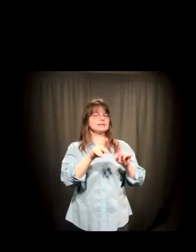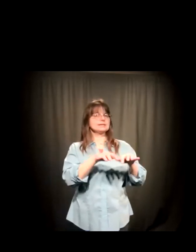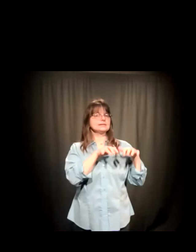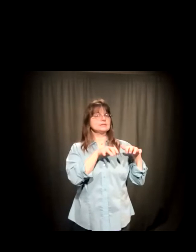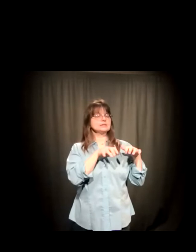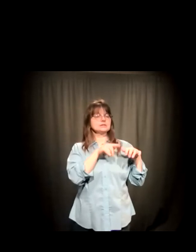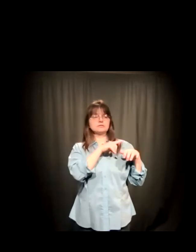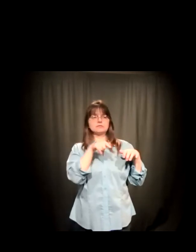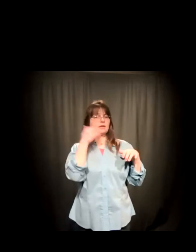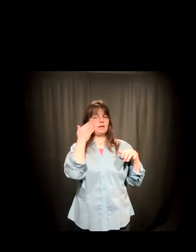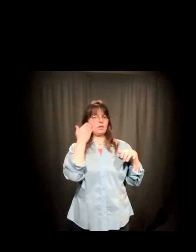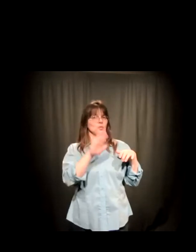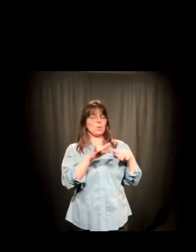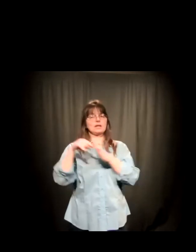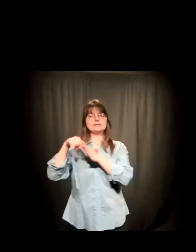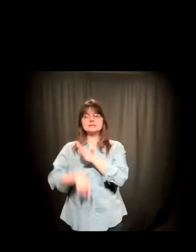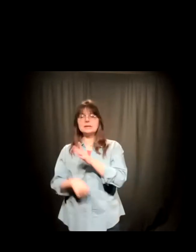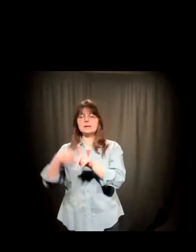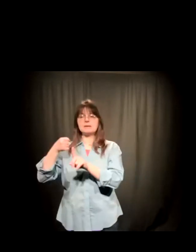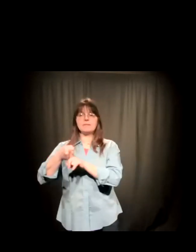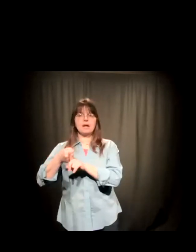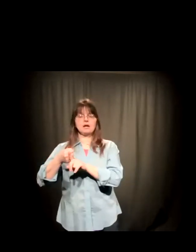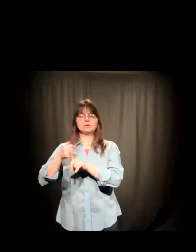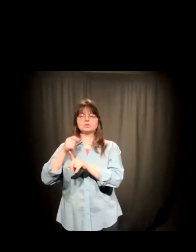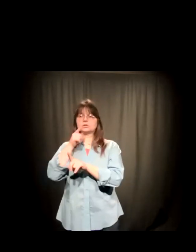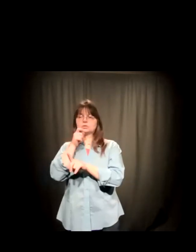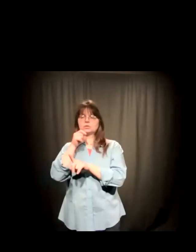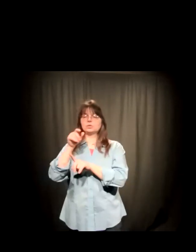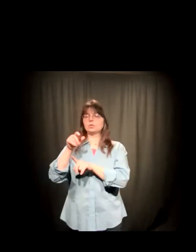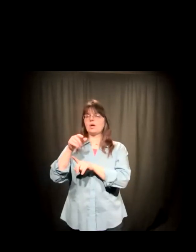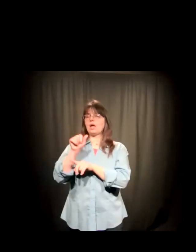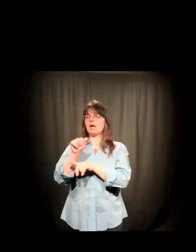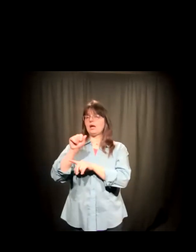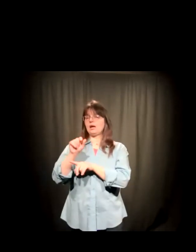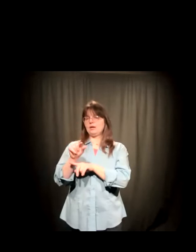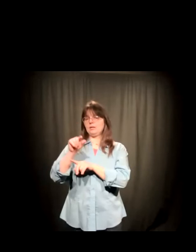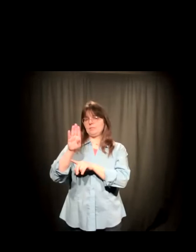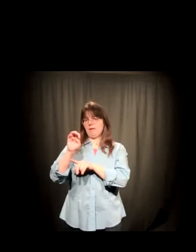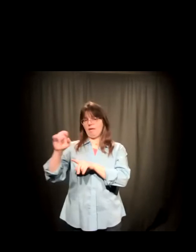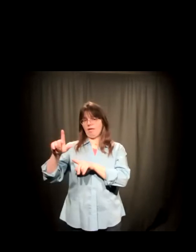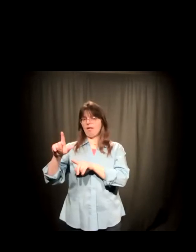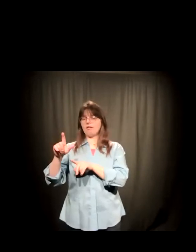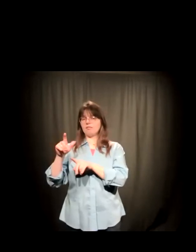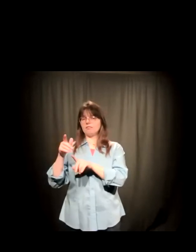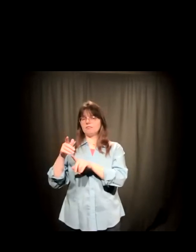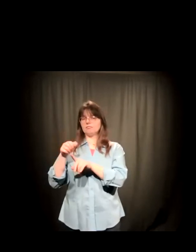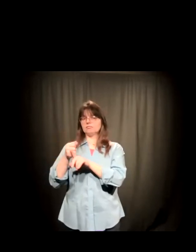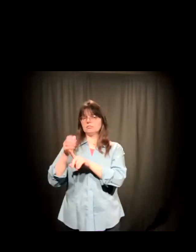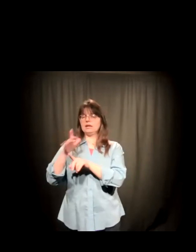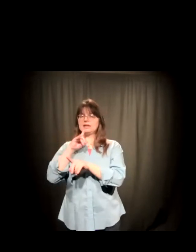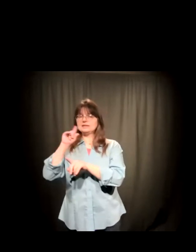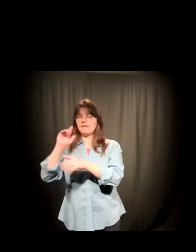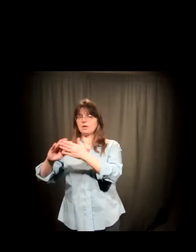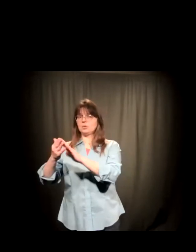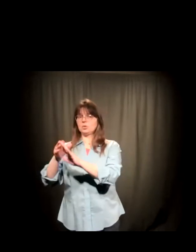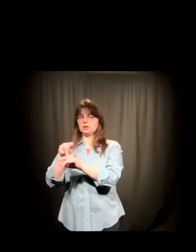already know the deep impact that Bell had on the deaf community. And so I'll begin. It also talks a little bit